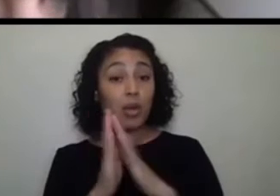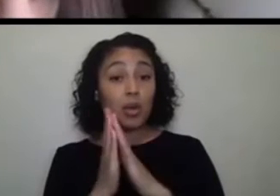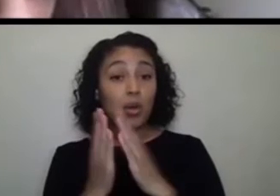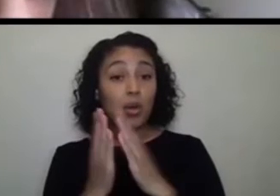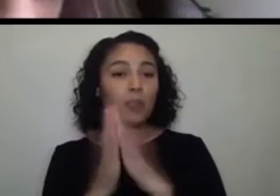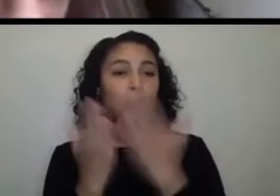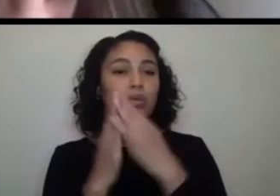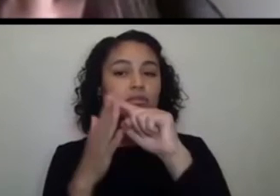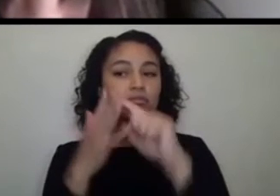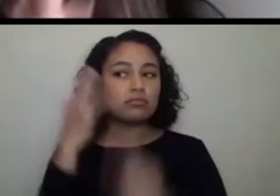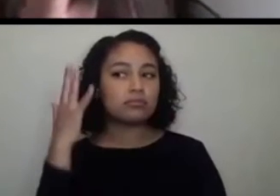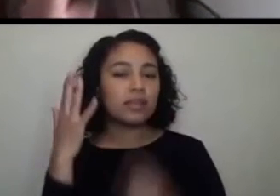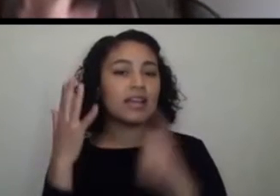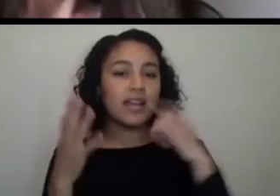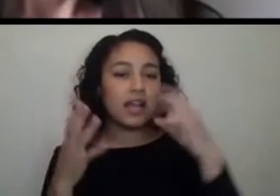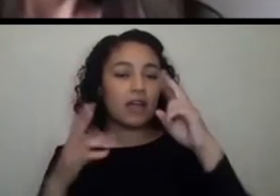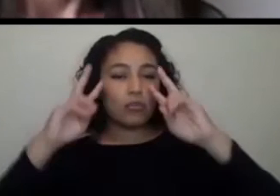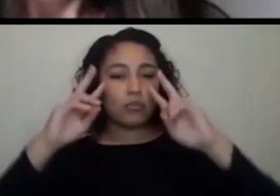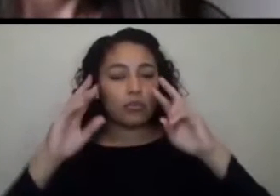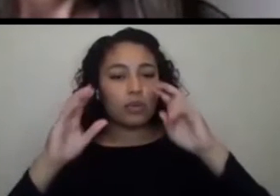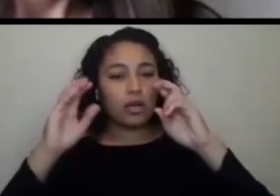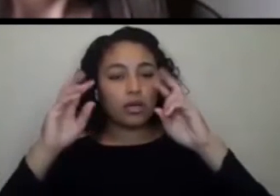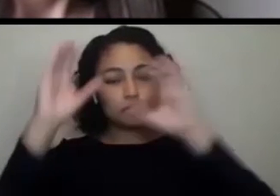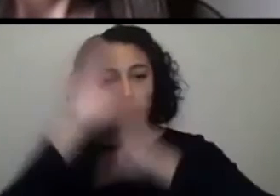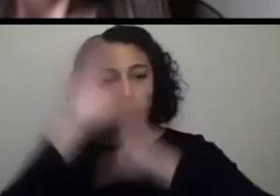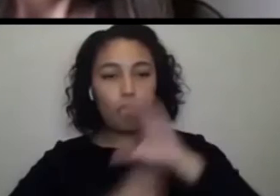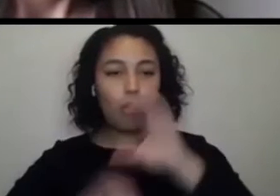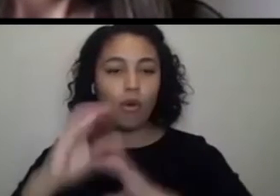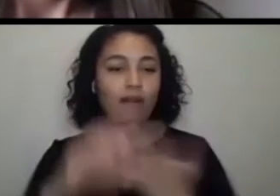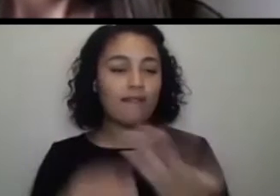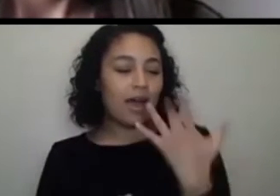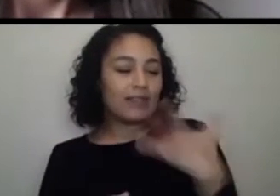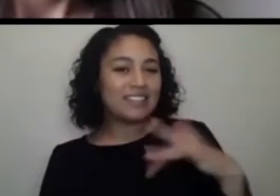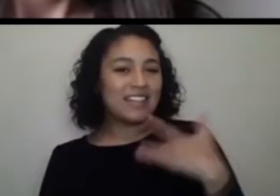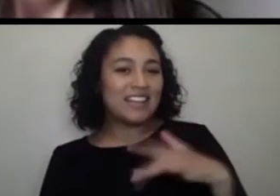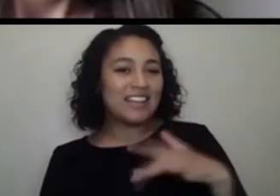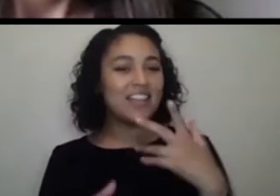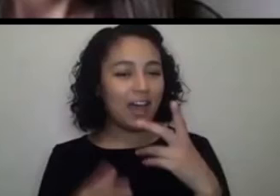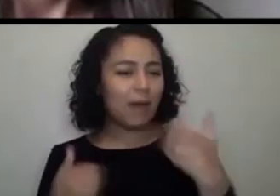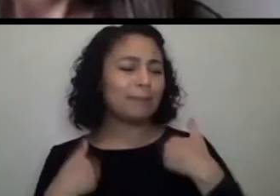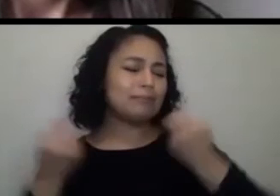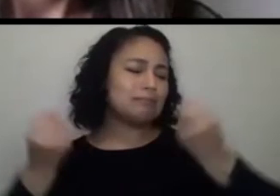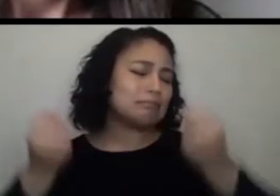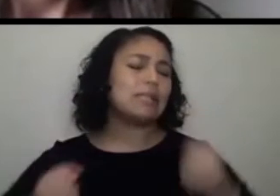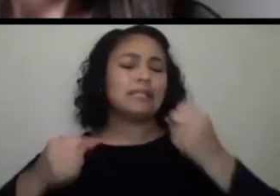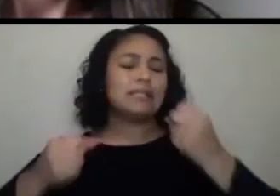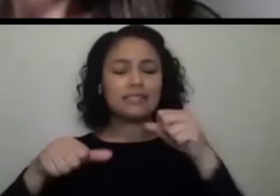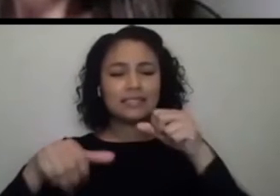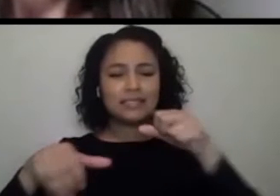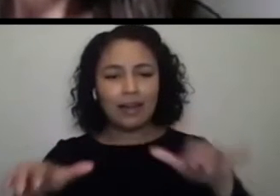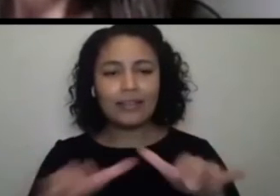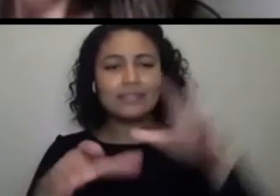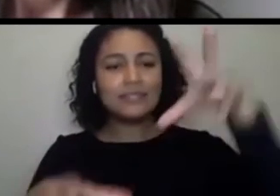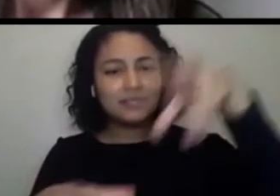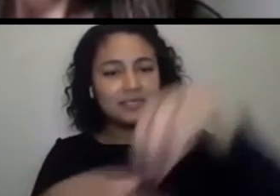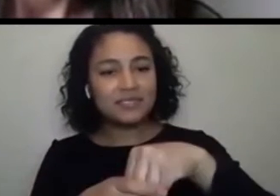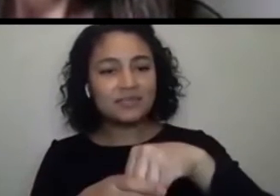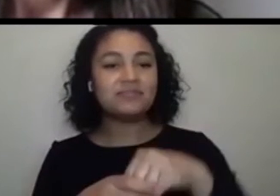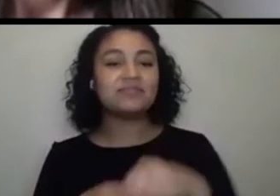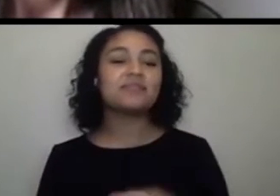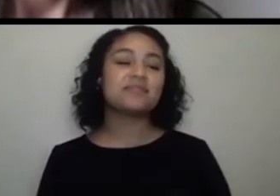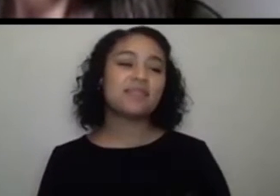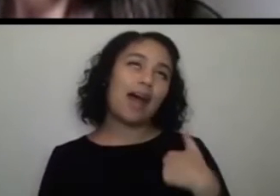how we explore the 5 senses. And there are many, many activities that nobody's done. I mean, I made them up. That's why they're